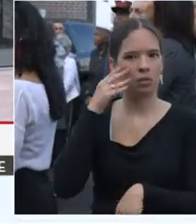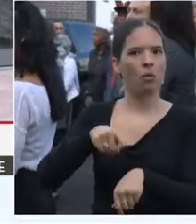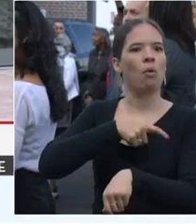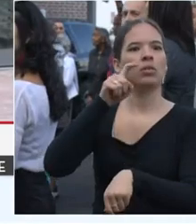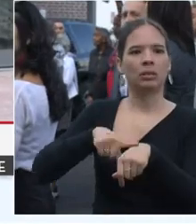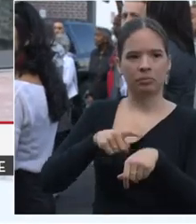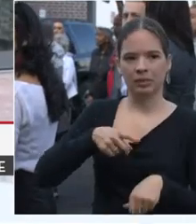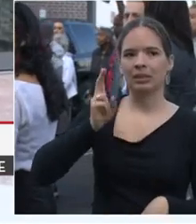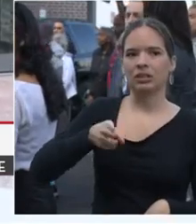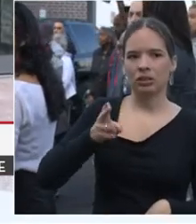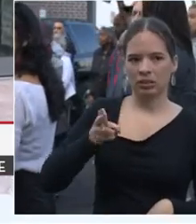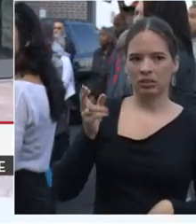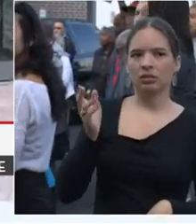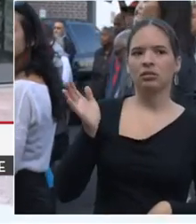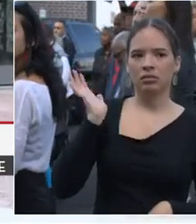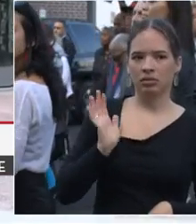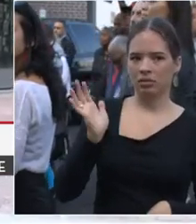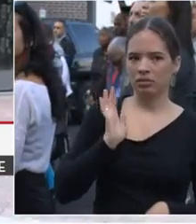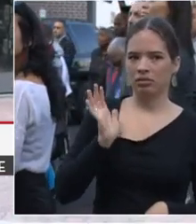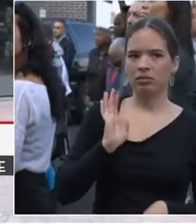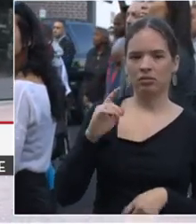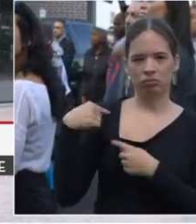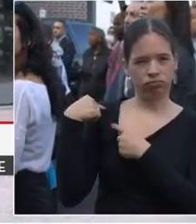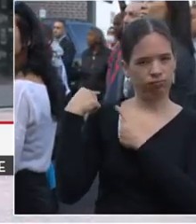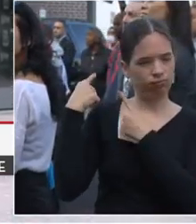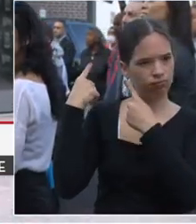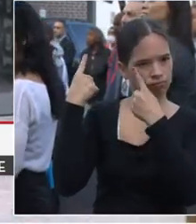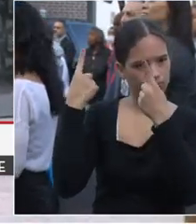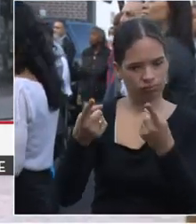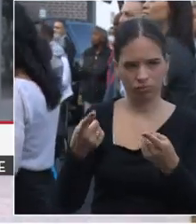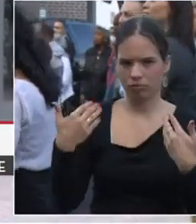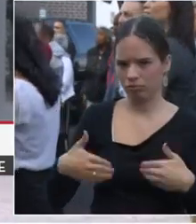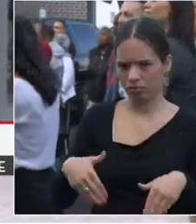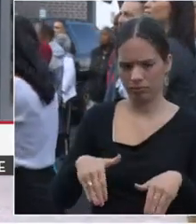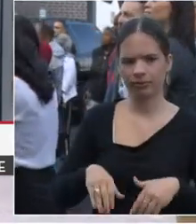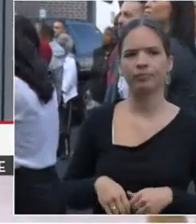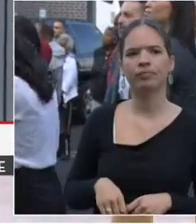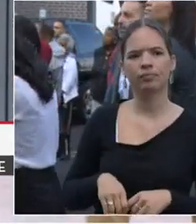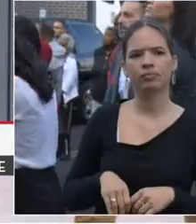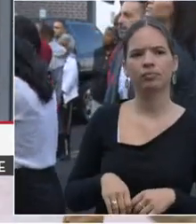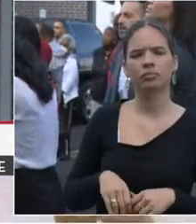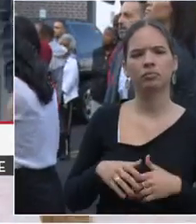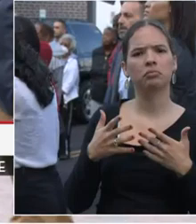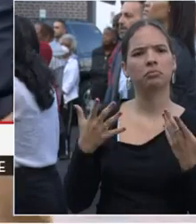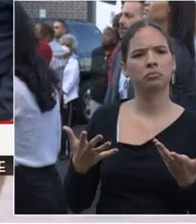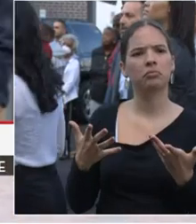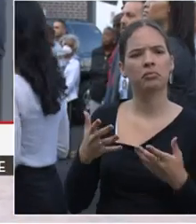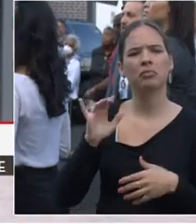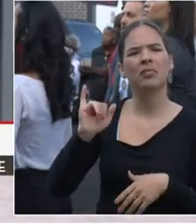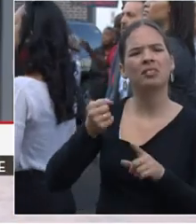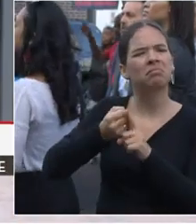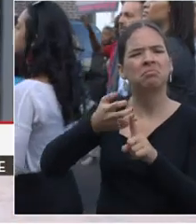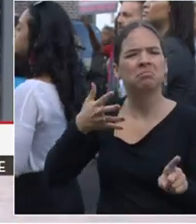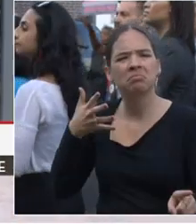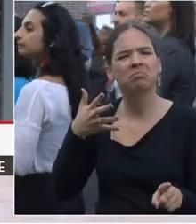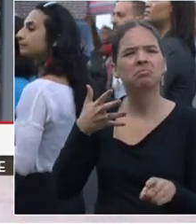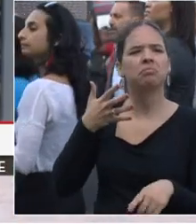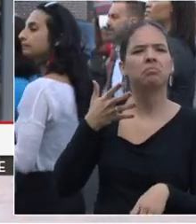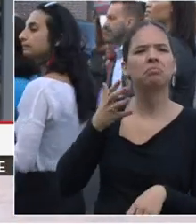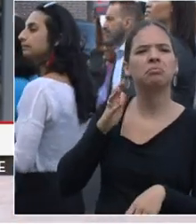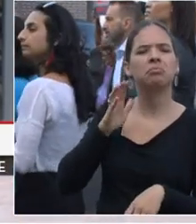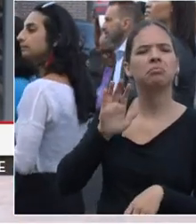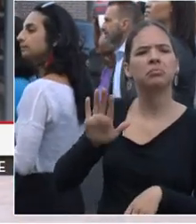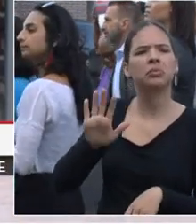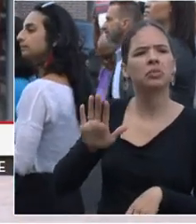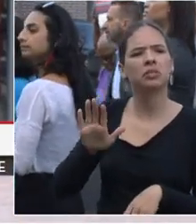time to get this to where it is now. Can you just talk about some of the incentives that DC was able to offer Lidl to essentially